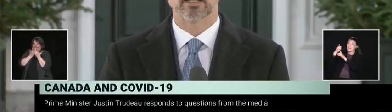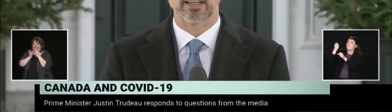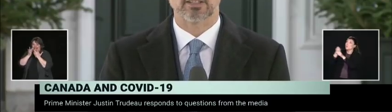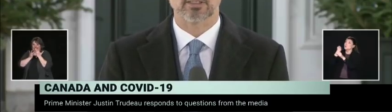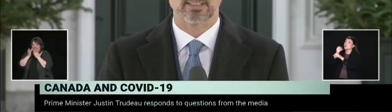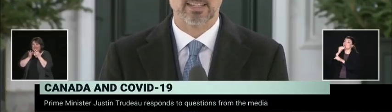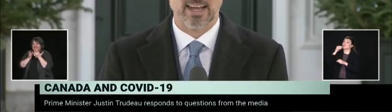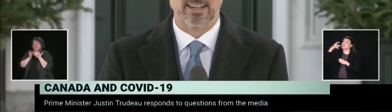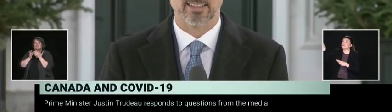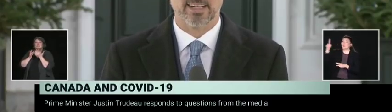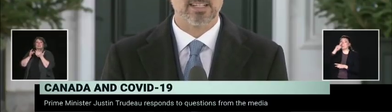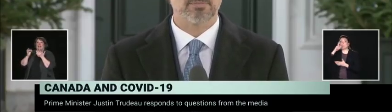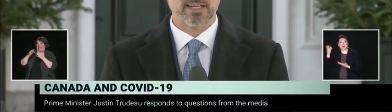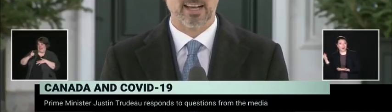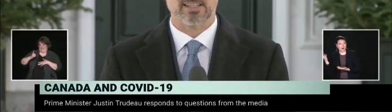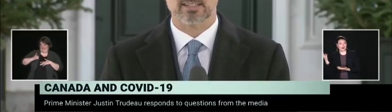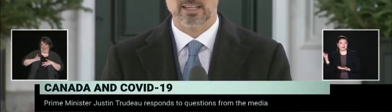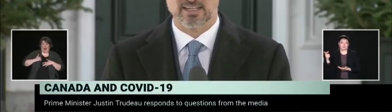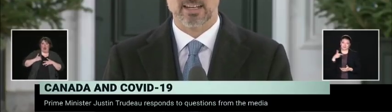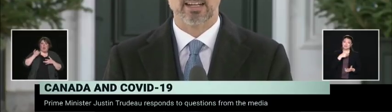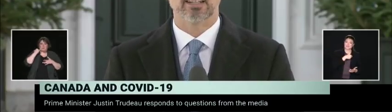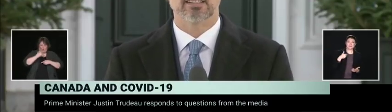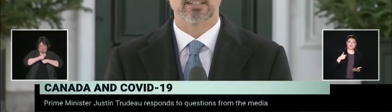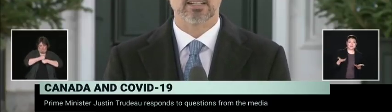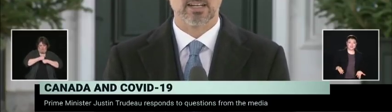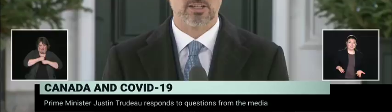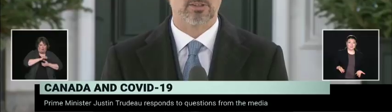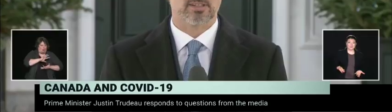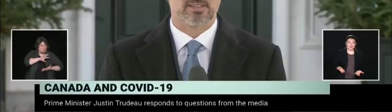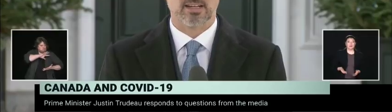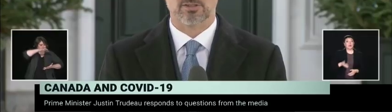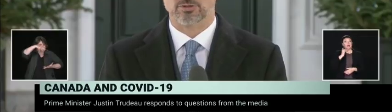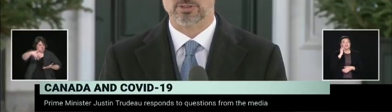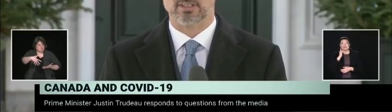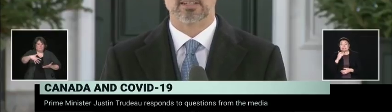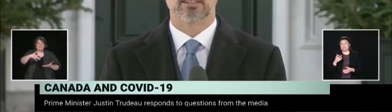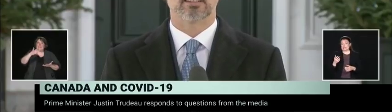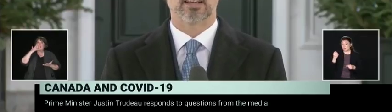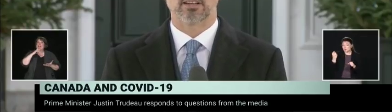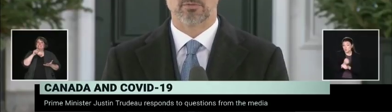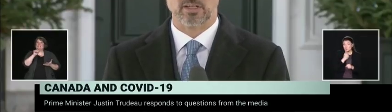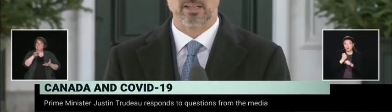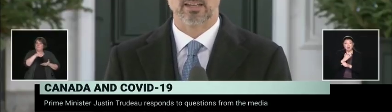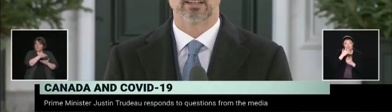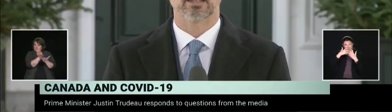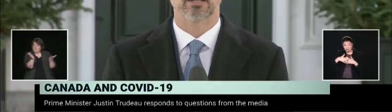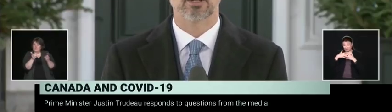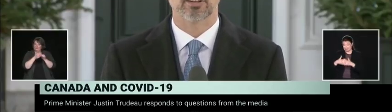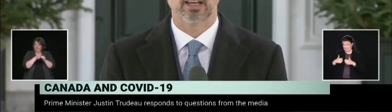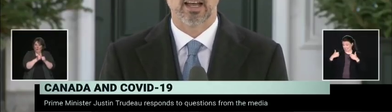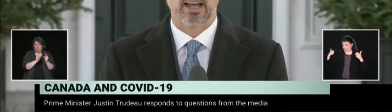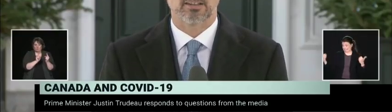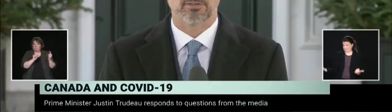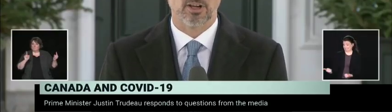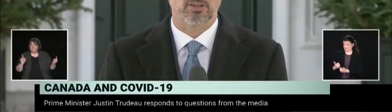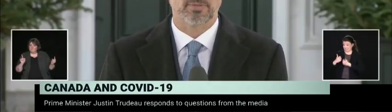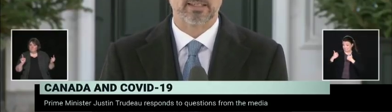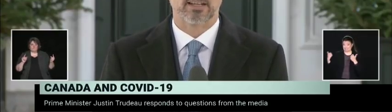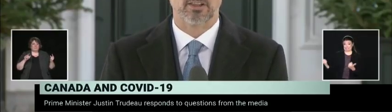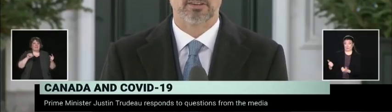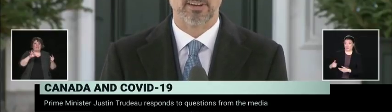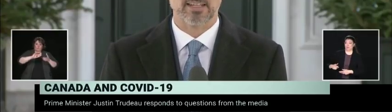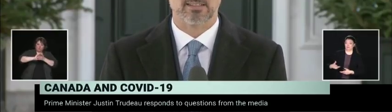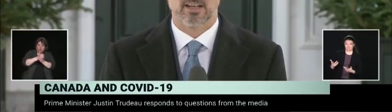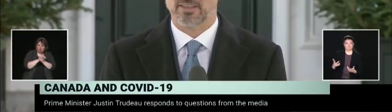more ventilators than Canada needs because Canadians continued to stay social distancing, continued to follow